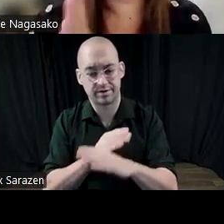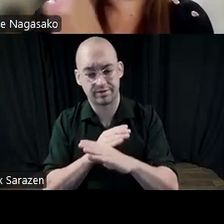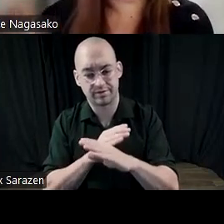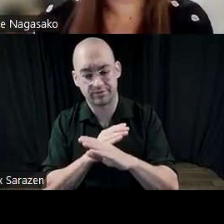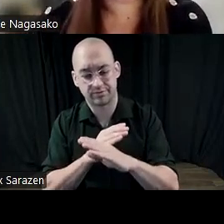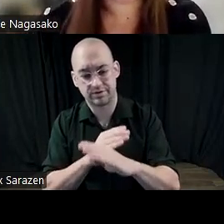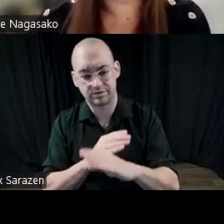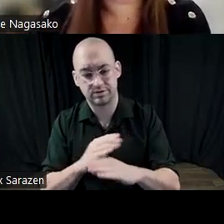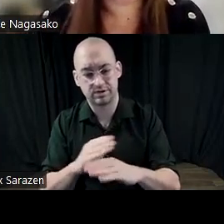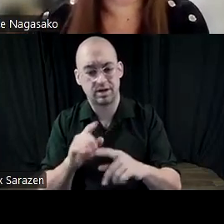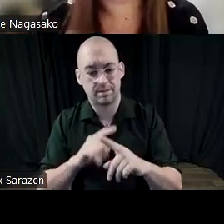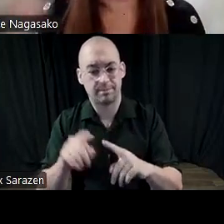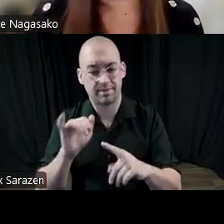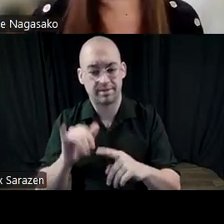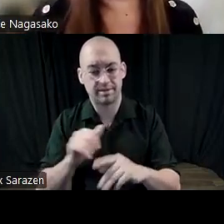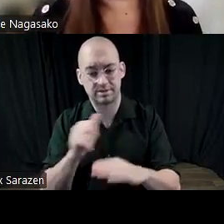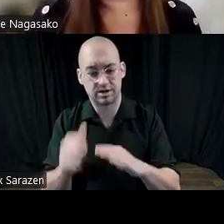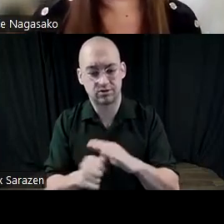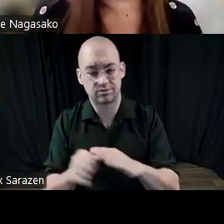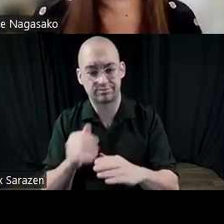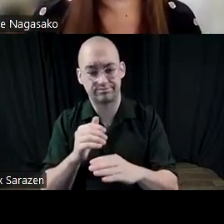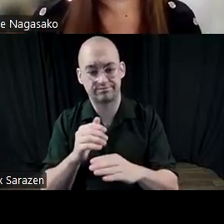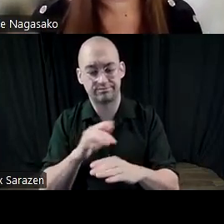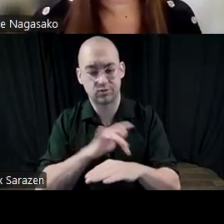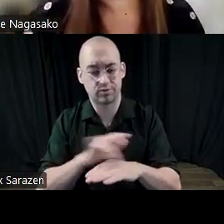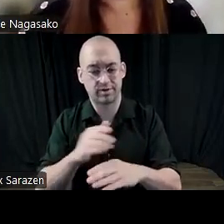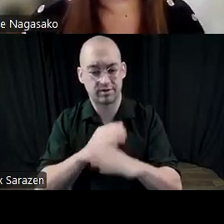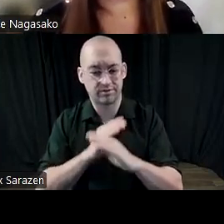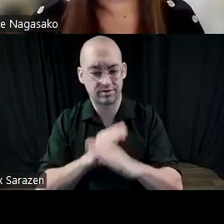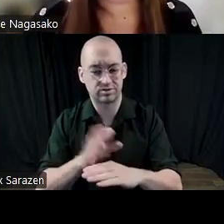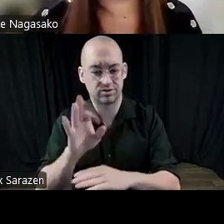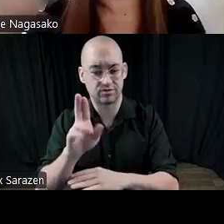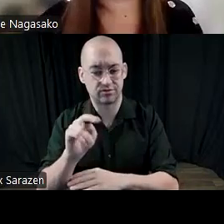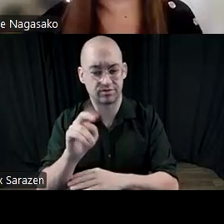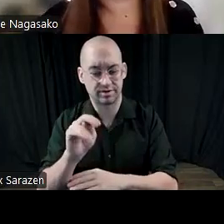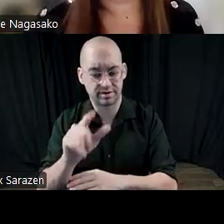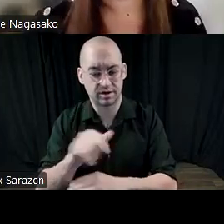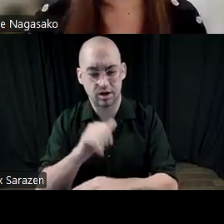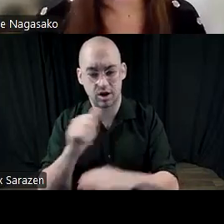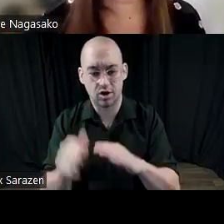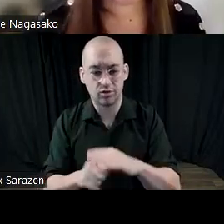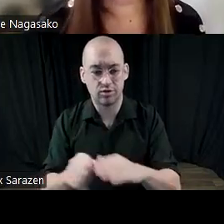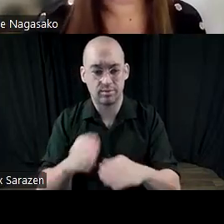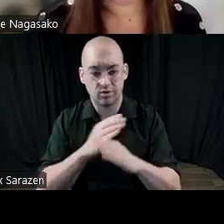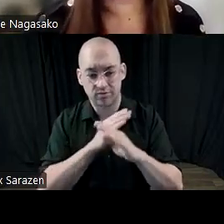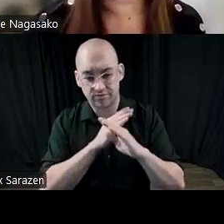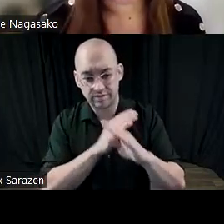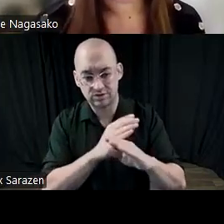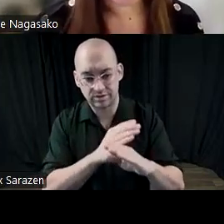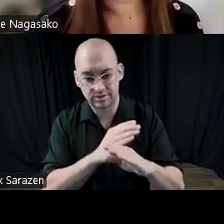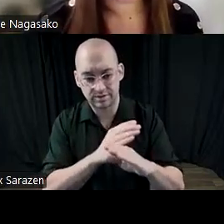be addressed under the early intervention funding. But on the prevention side, we'd be looking at what are things that we can do that help with early